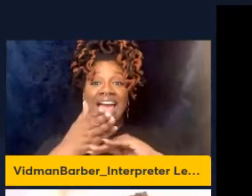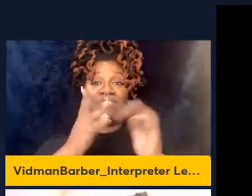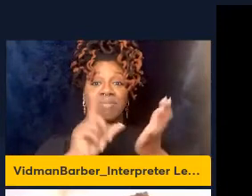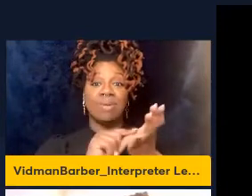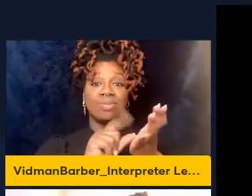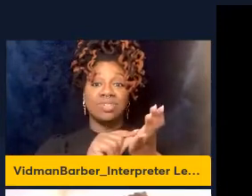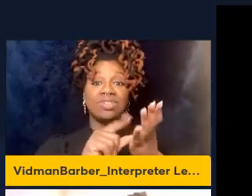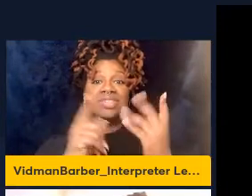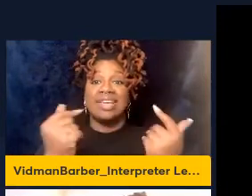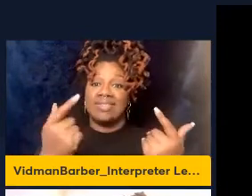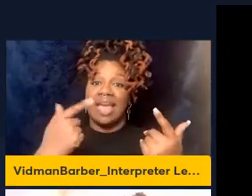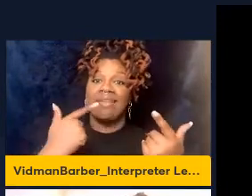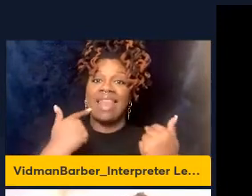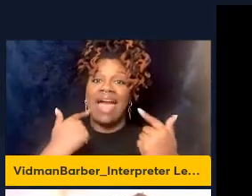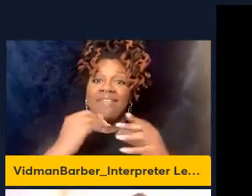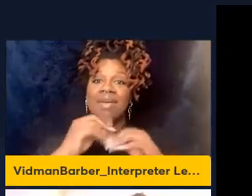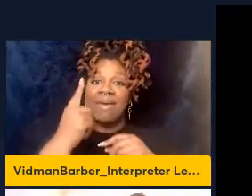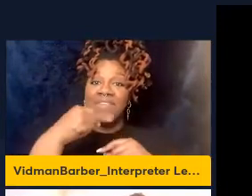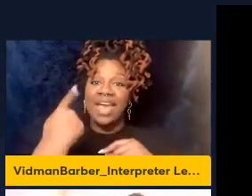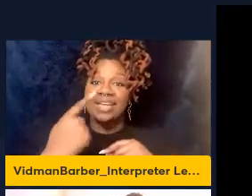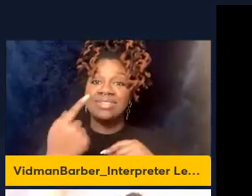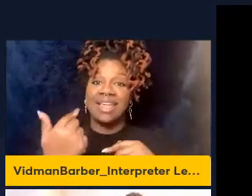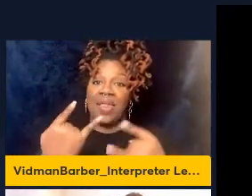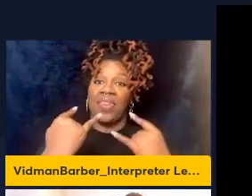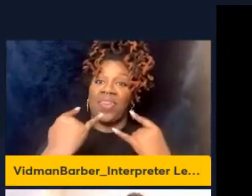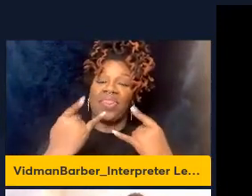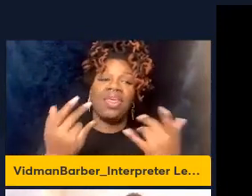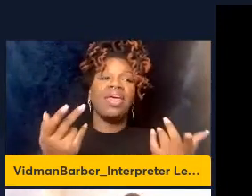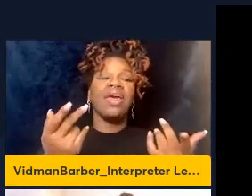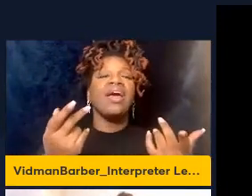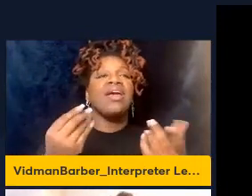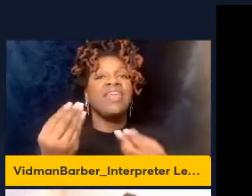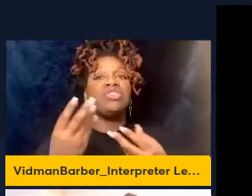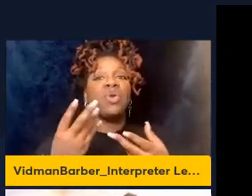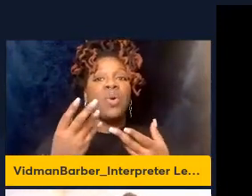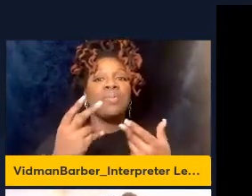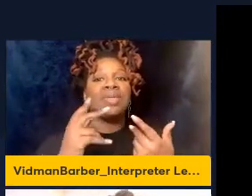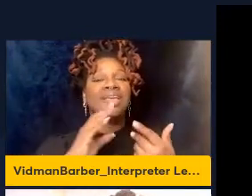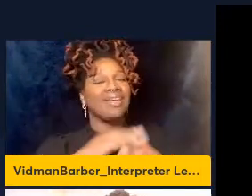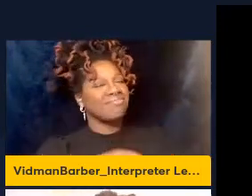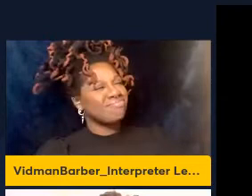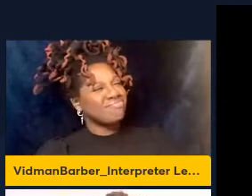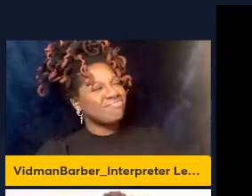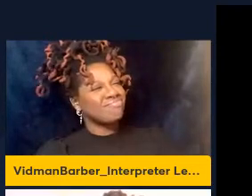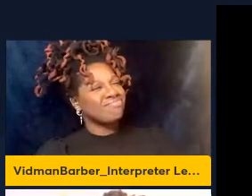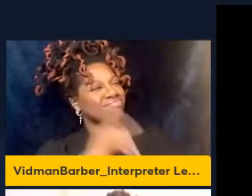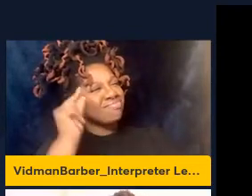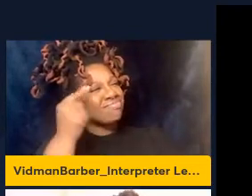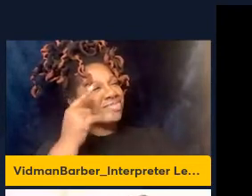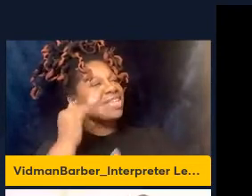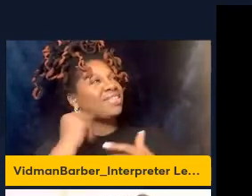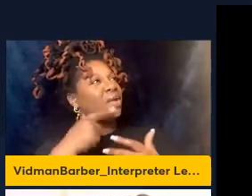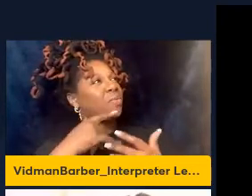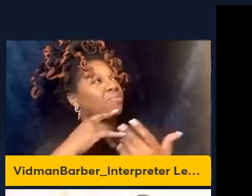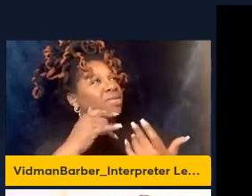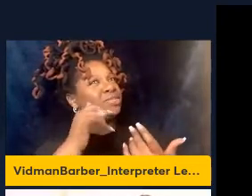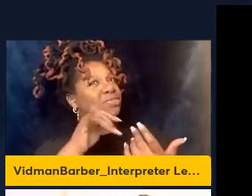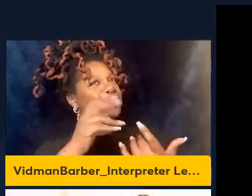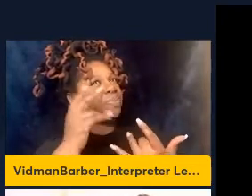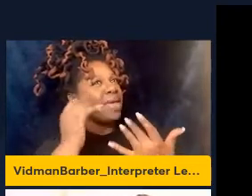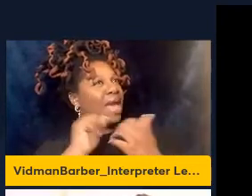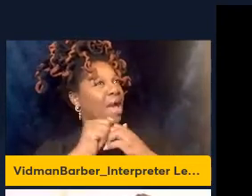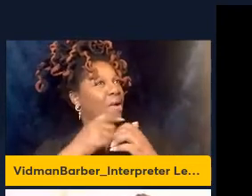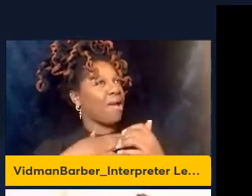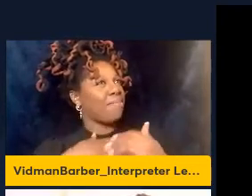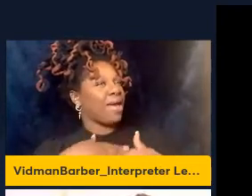laughed at in my face. I got told, why do you like, it would be stupid for our bodies to basically generate an immune response against dietary lipids. Like, what would that do for